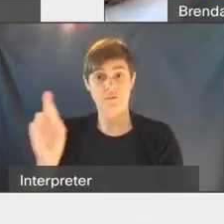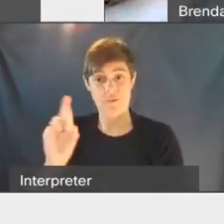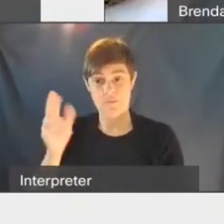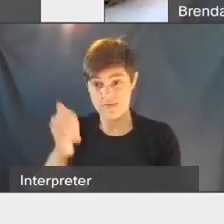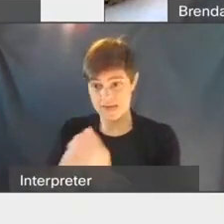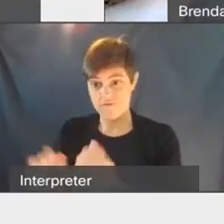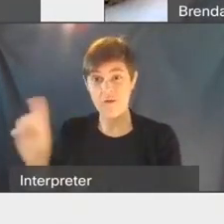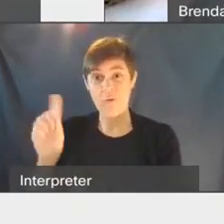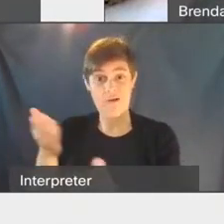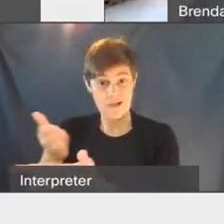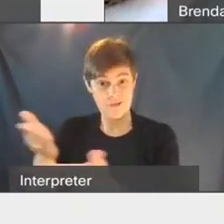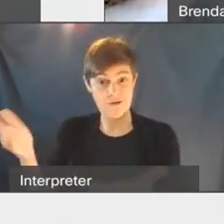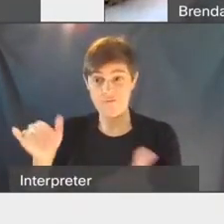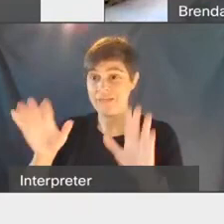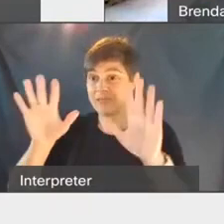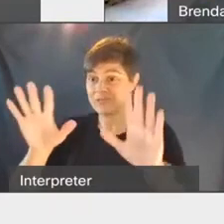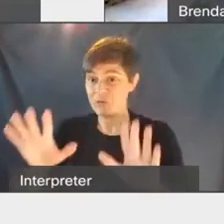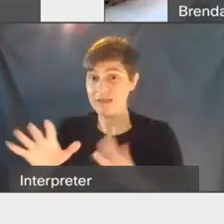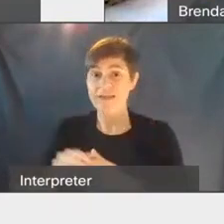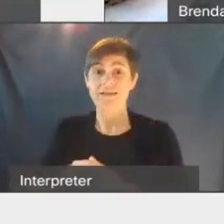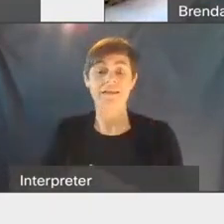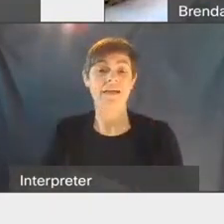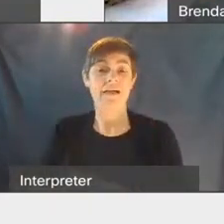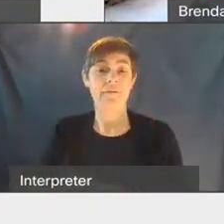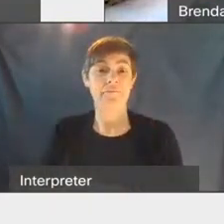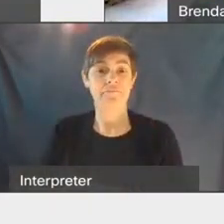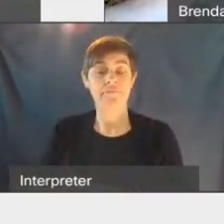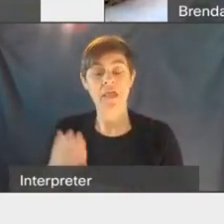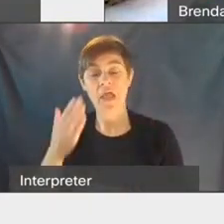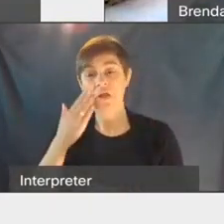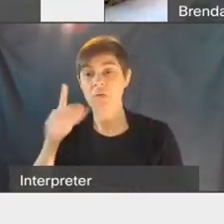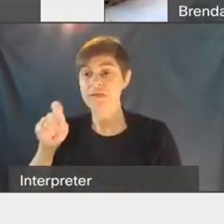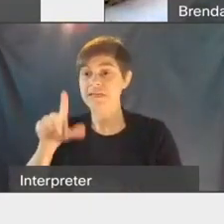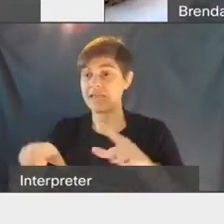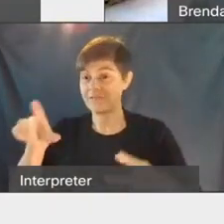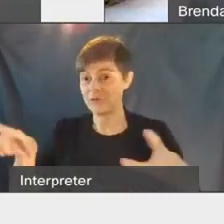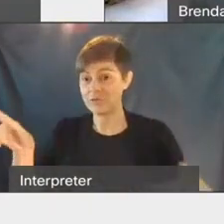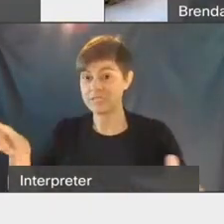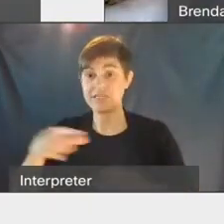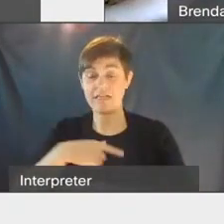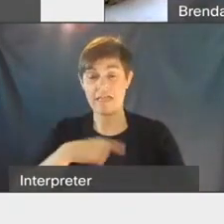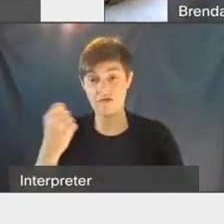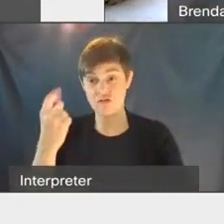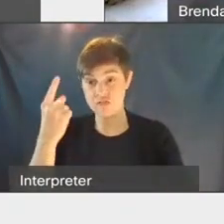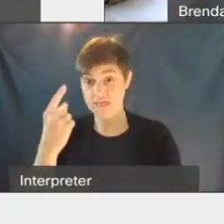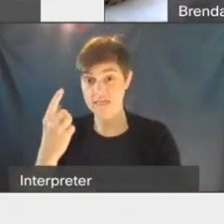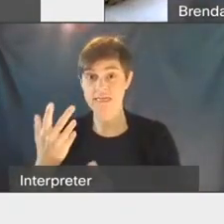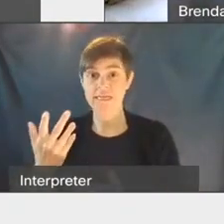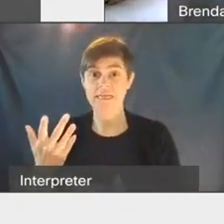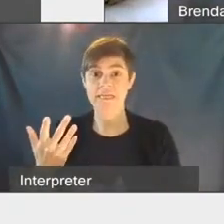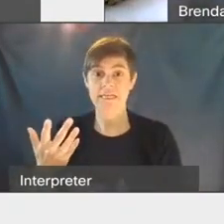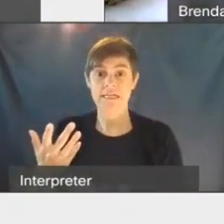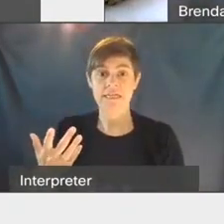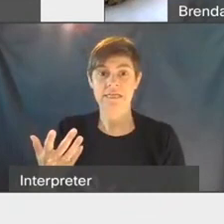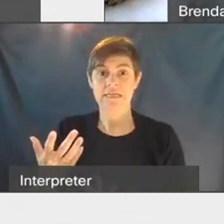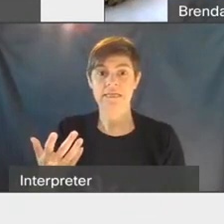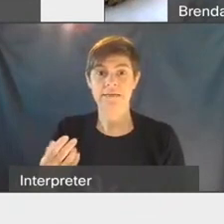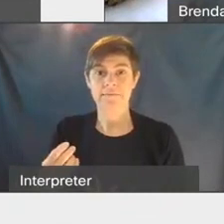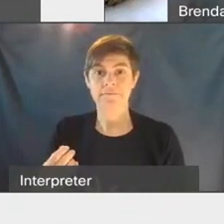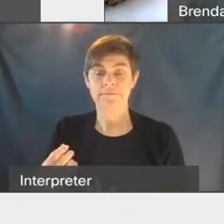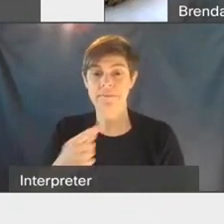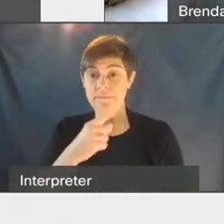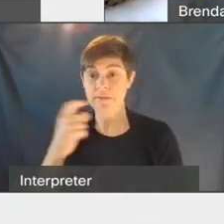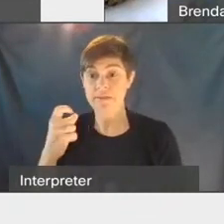and that's great. We need a diversity of opinion and stuff like that, but I understand that the impulse is going to be because we have a